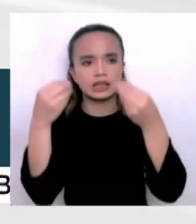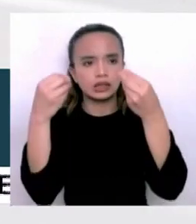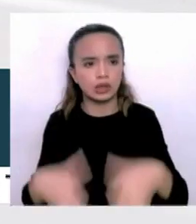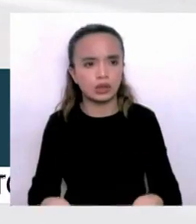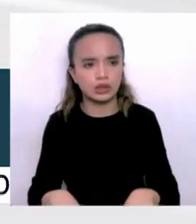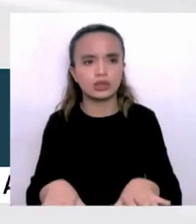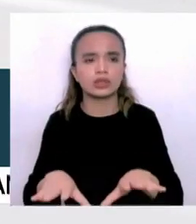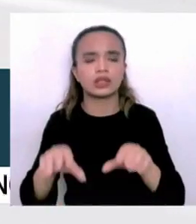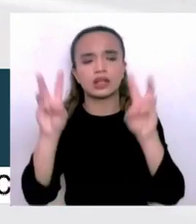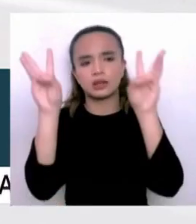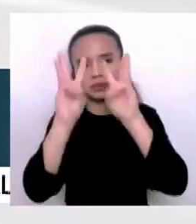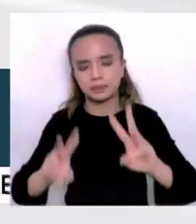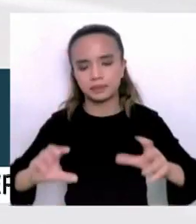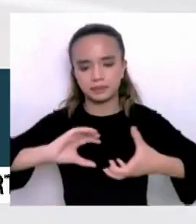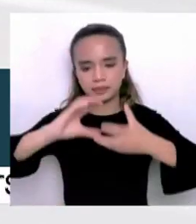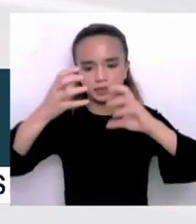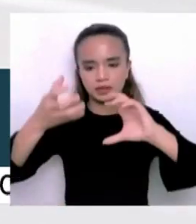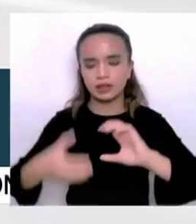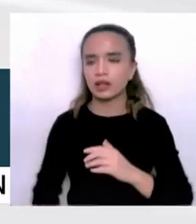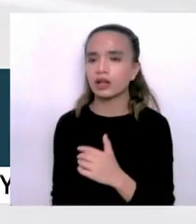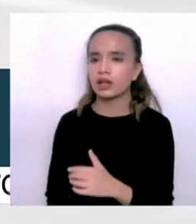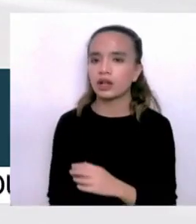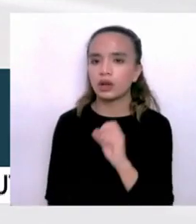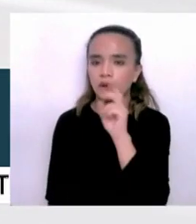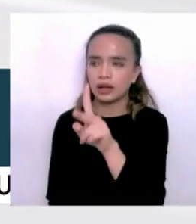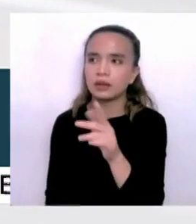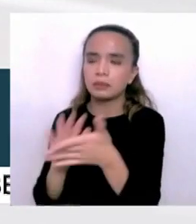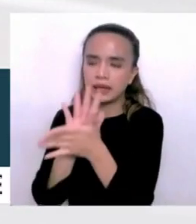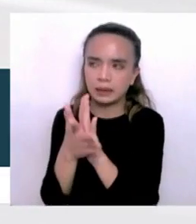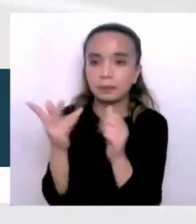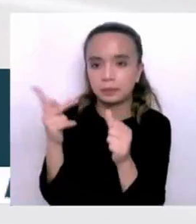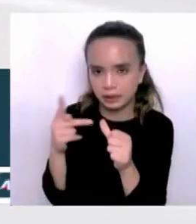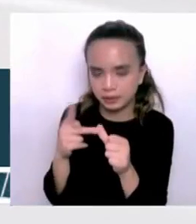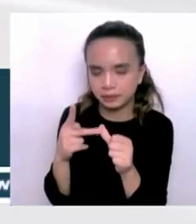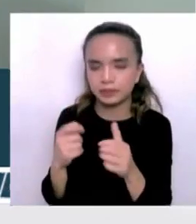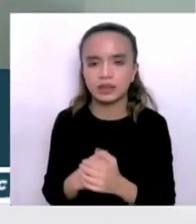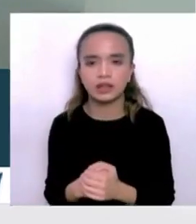crisis? Well, I will make it a priority. For example,